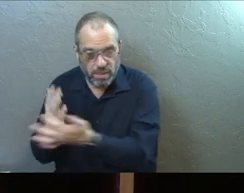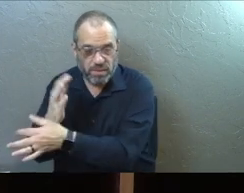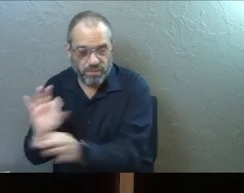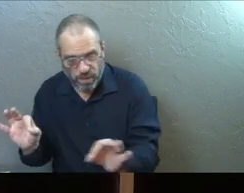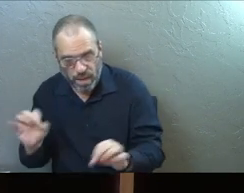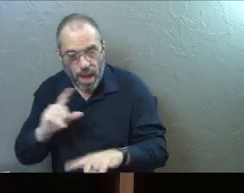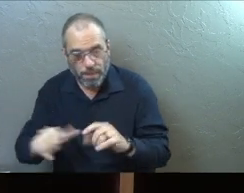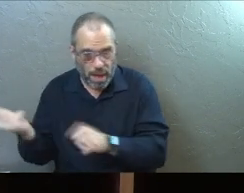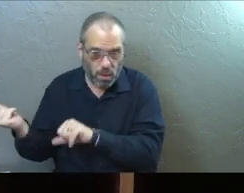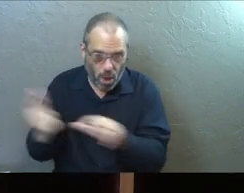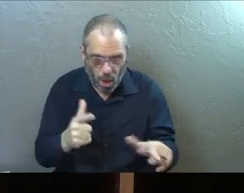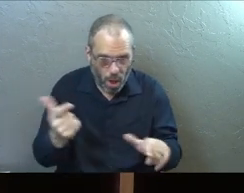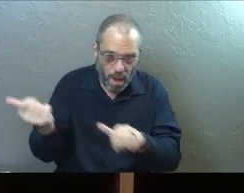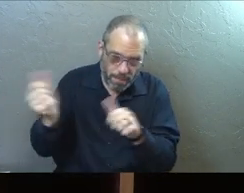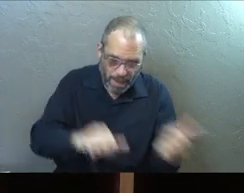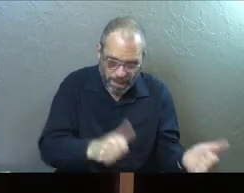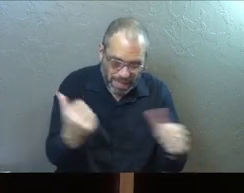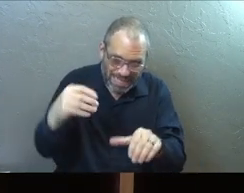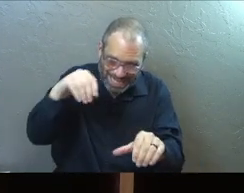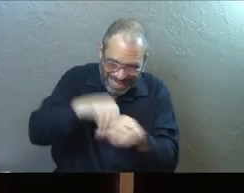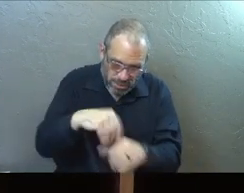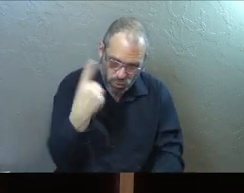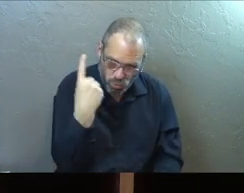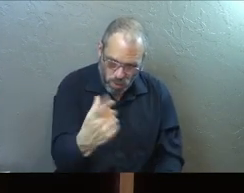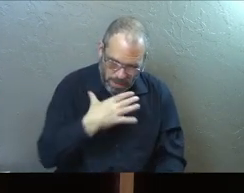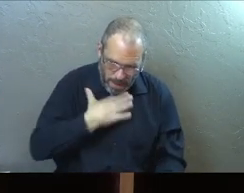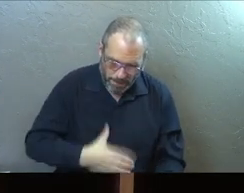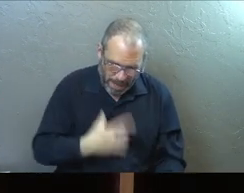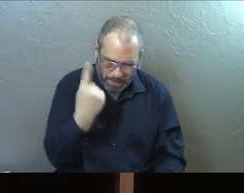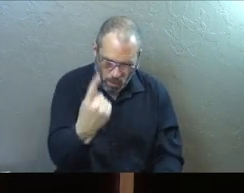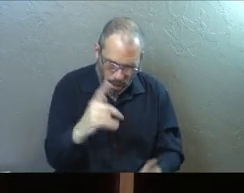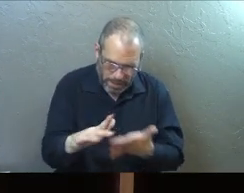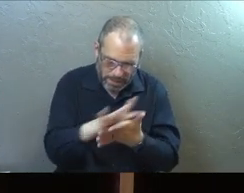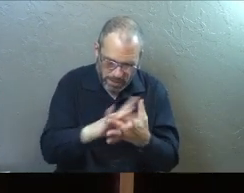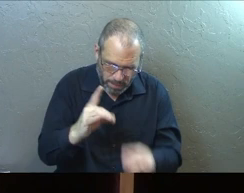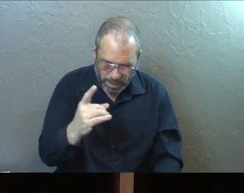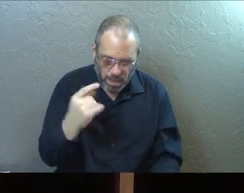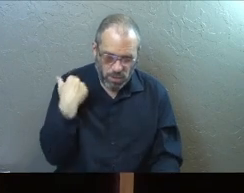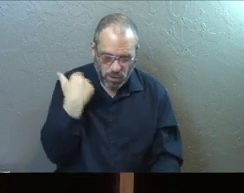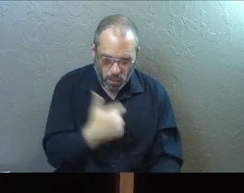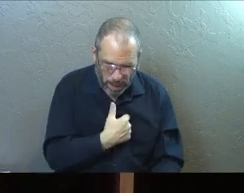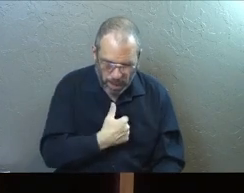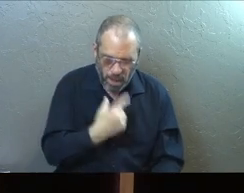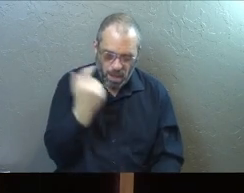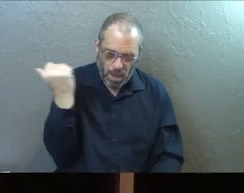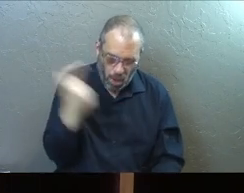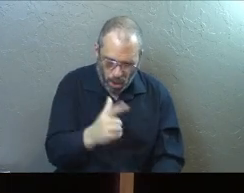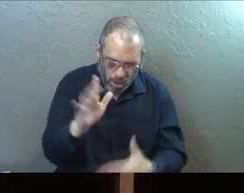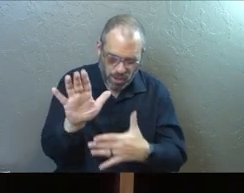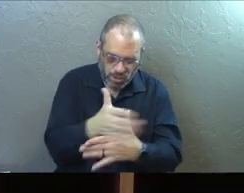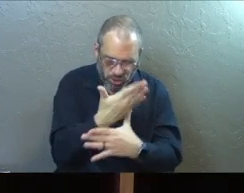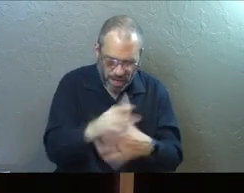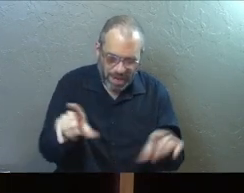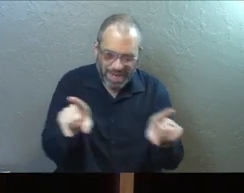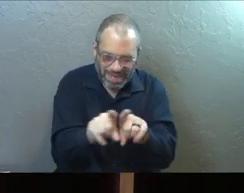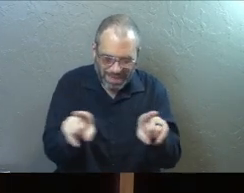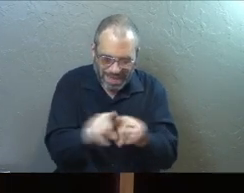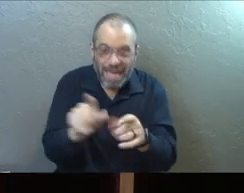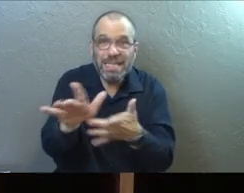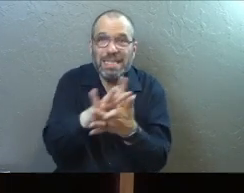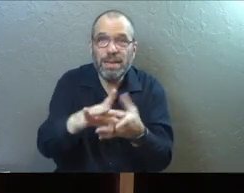free. But we all have been baptized into one body by one Spirit, so we will all share the